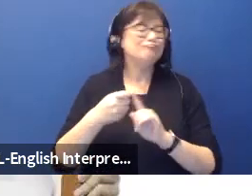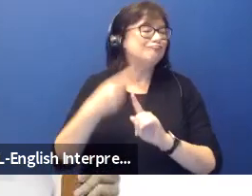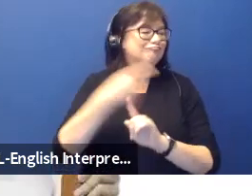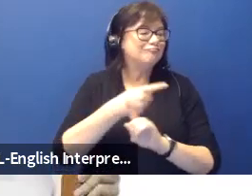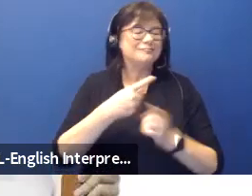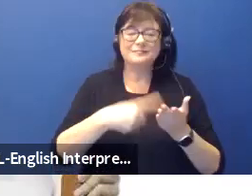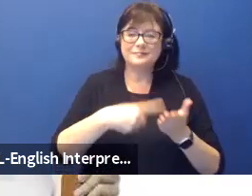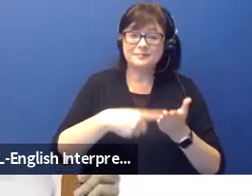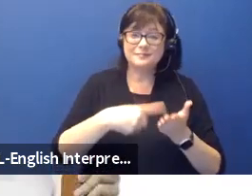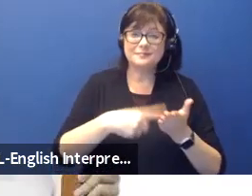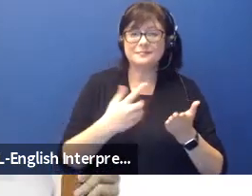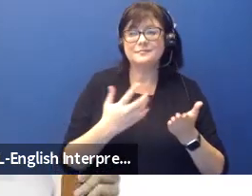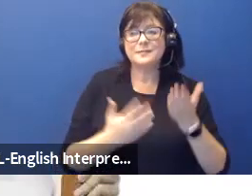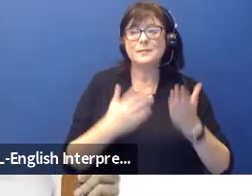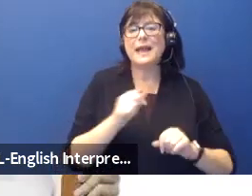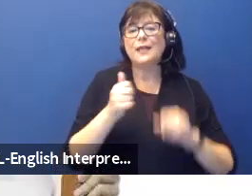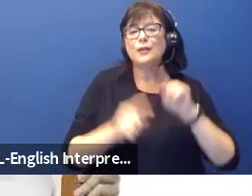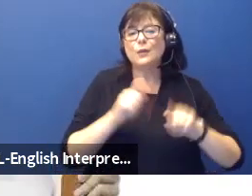to the success of the students.